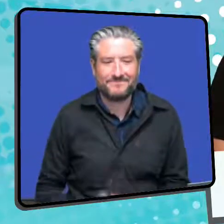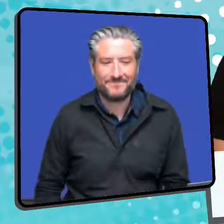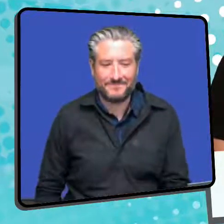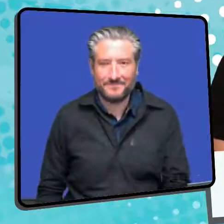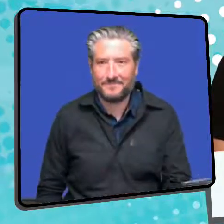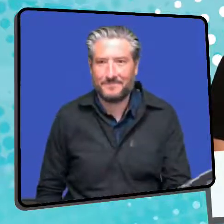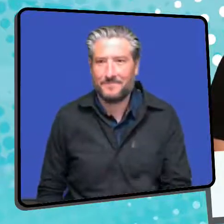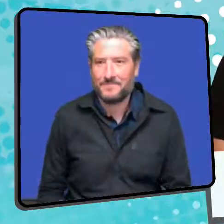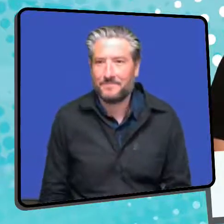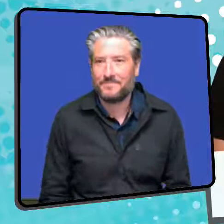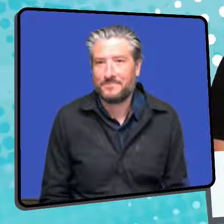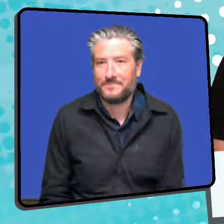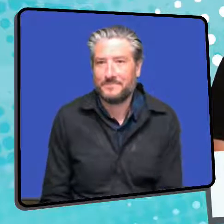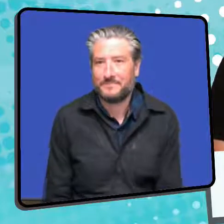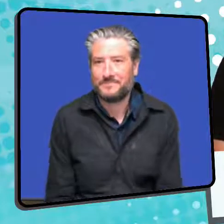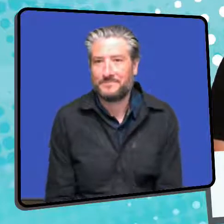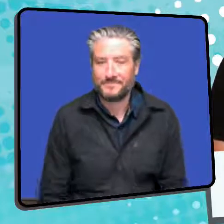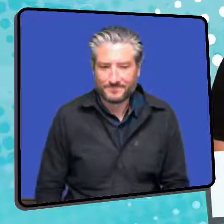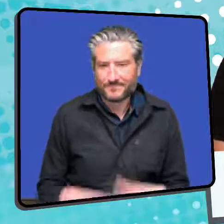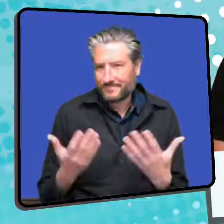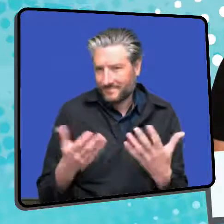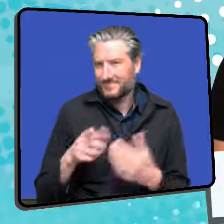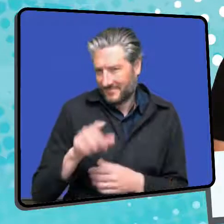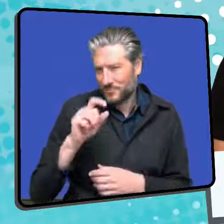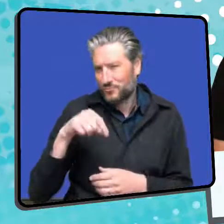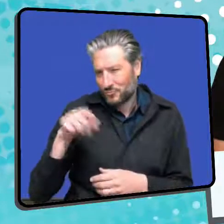a marathon, not a sprint, comes to mind.